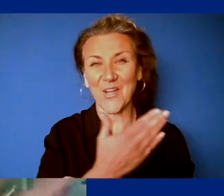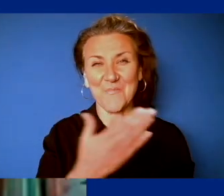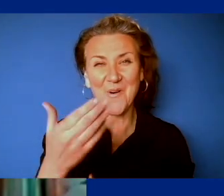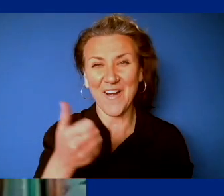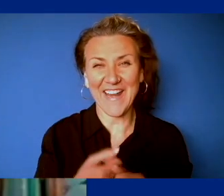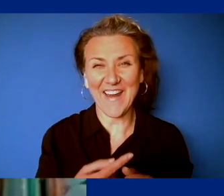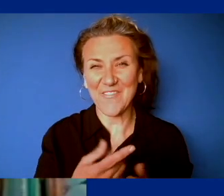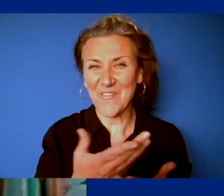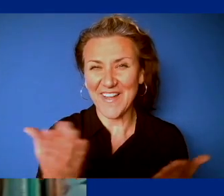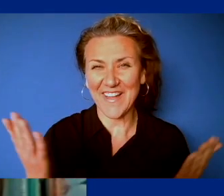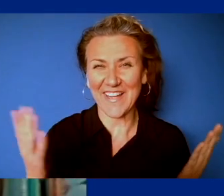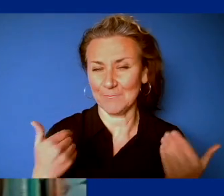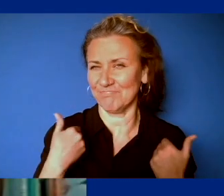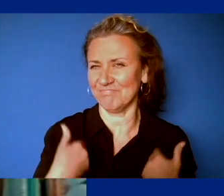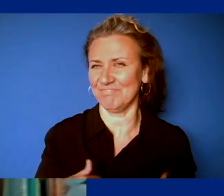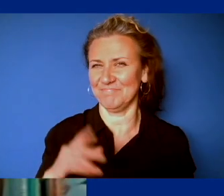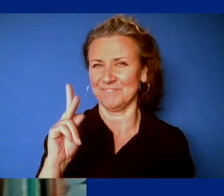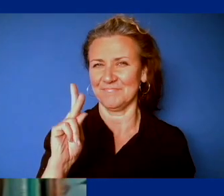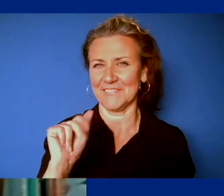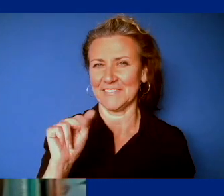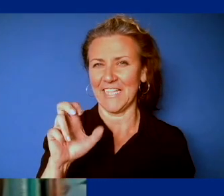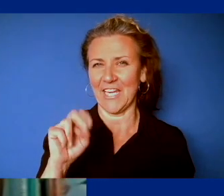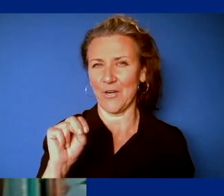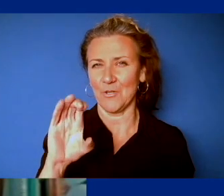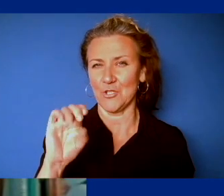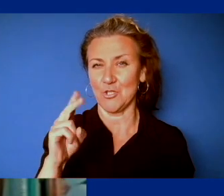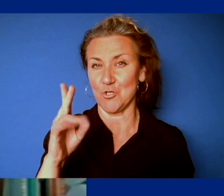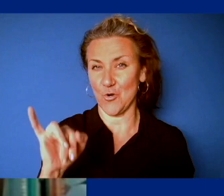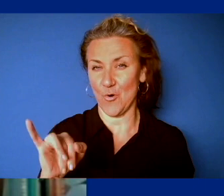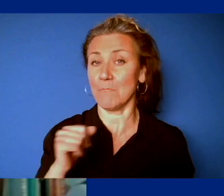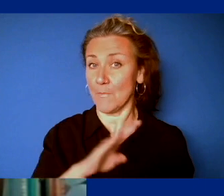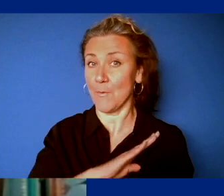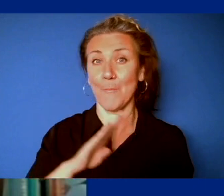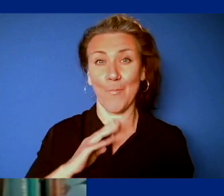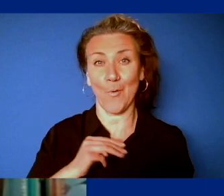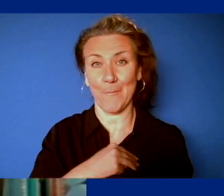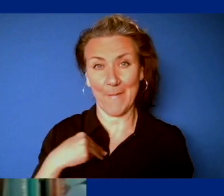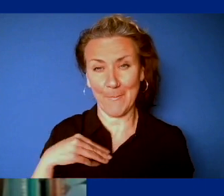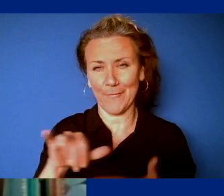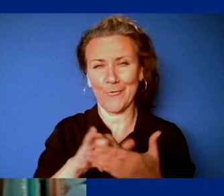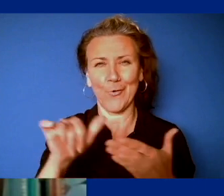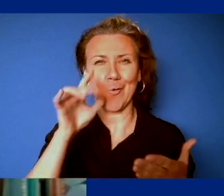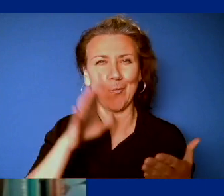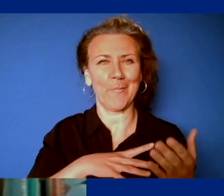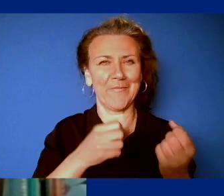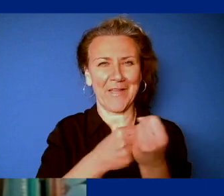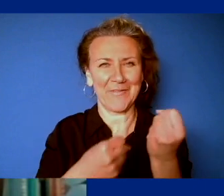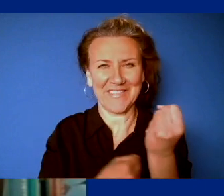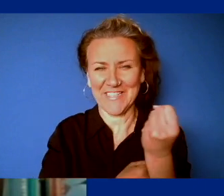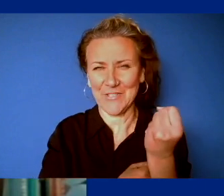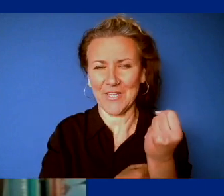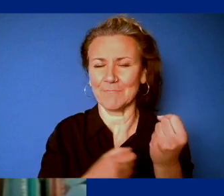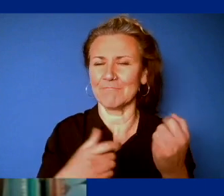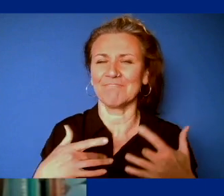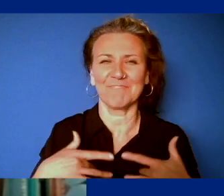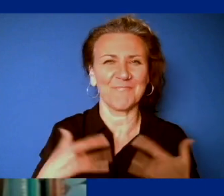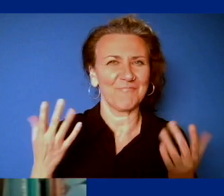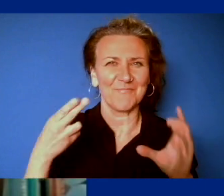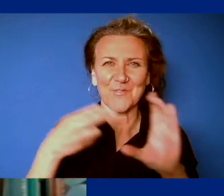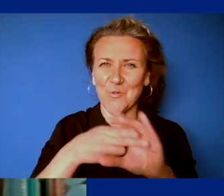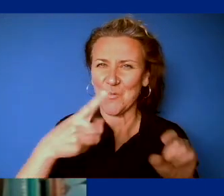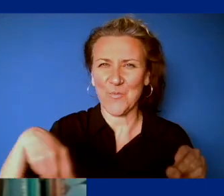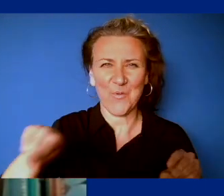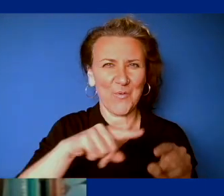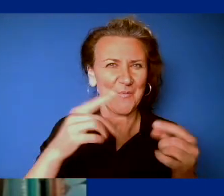Good morning, everyone. I'm Karen Choi. I'm a board member of the New York Women's Foundation. I'm grateful to be with all of you